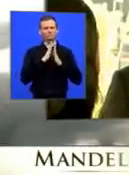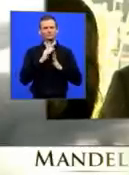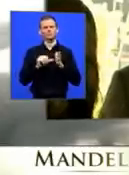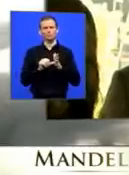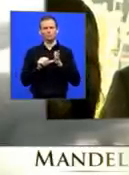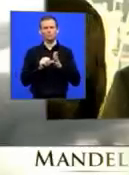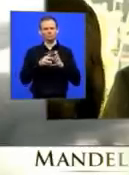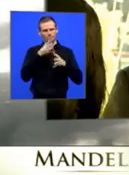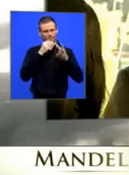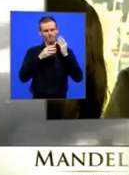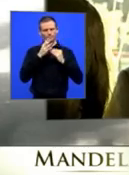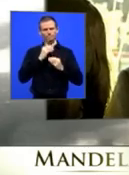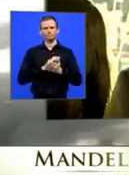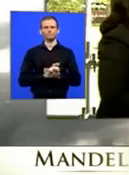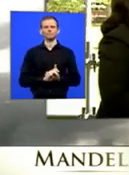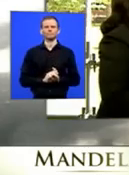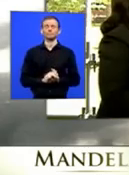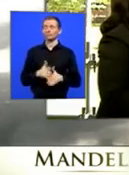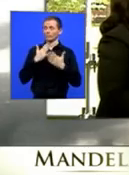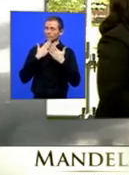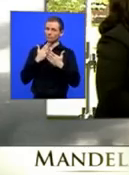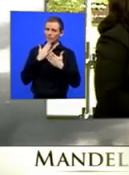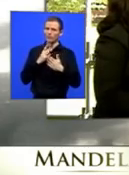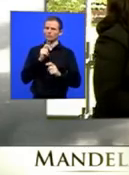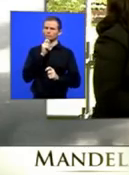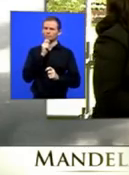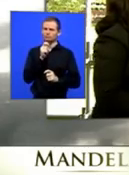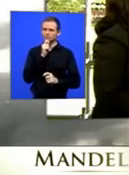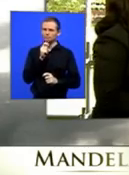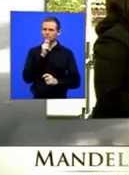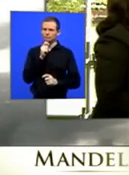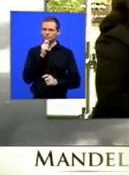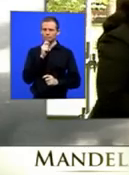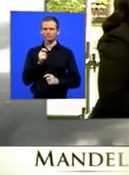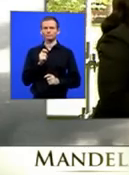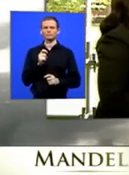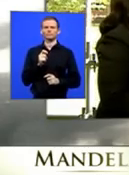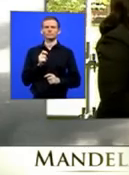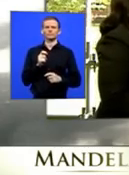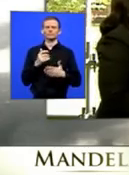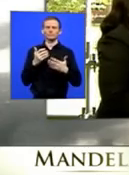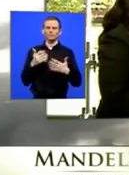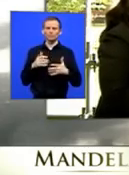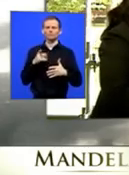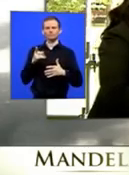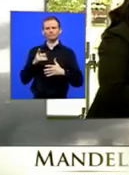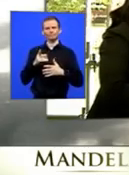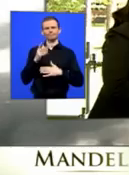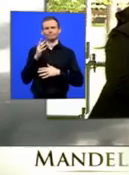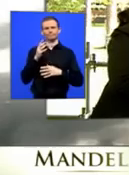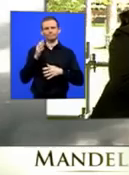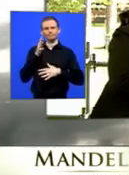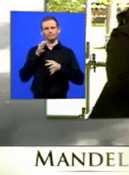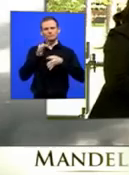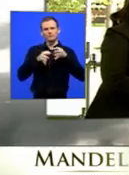So His Excellency, thank you so much for talking to us. And I don't think South Africans can ever thank you enough for, you know, sharing this moment with us. His